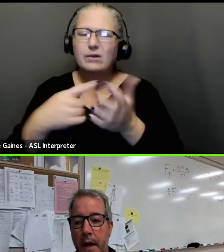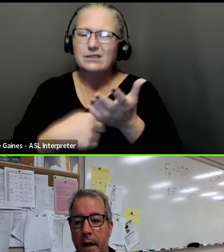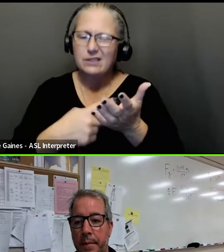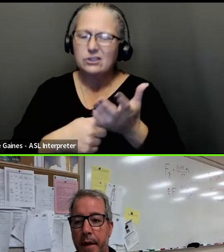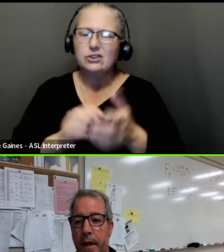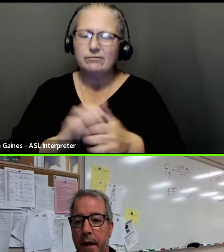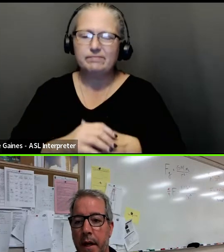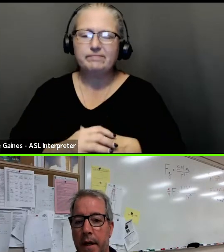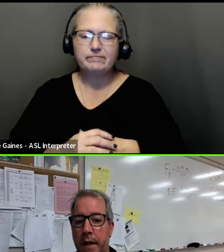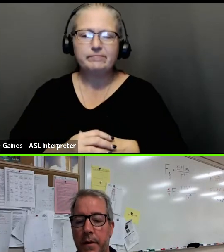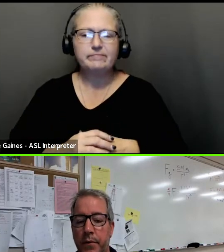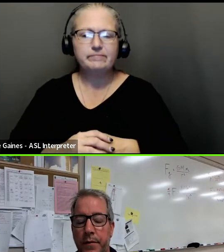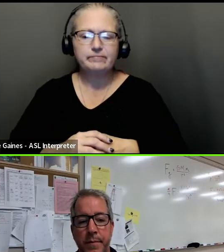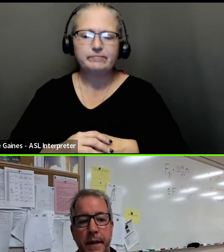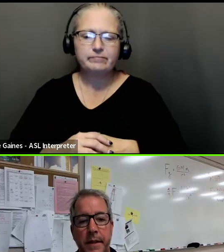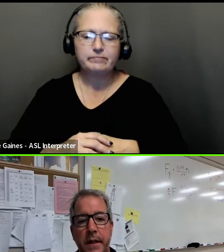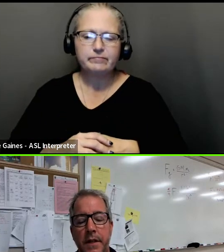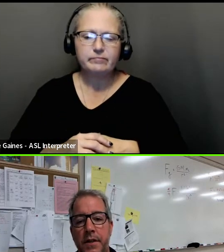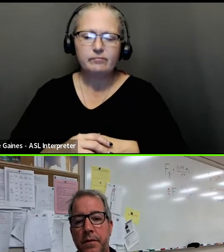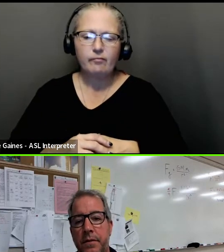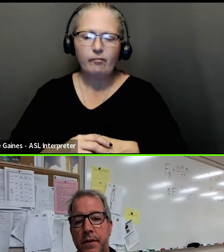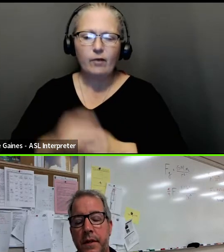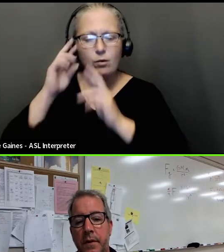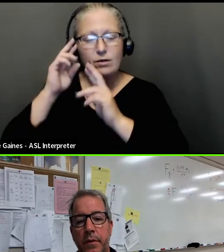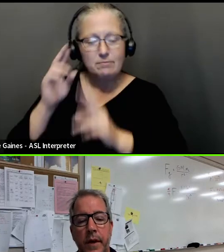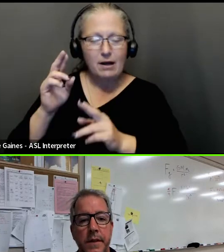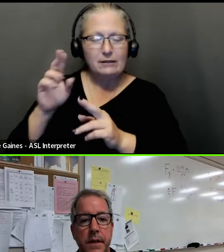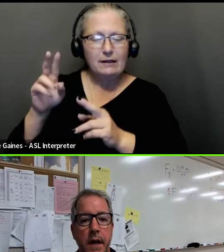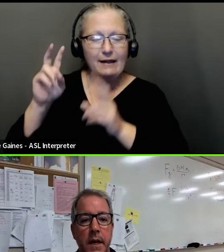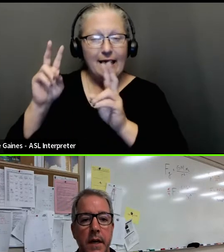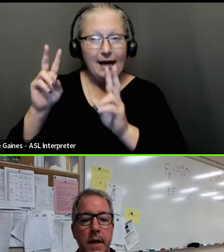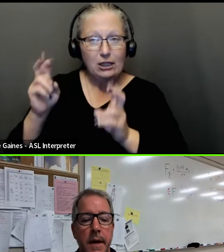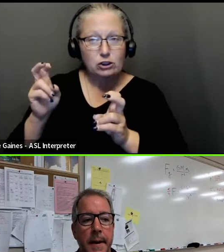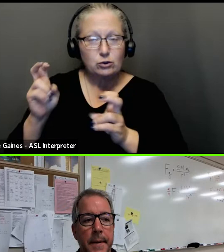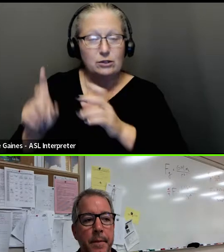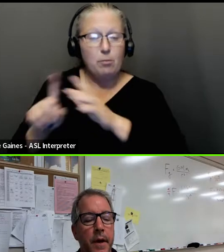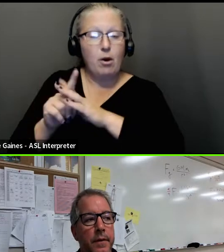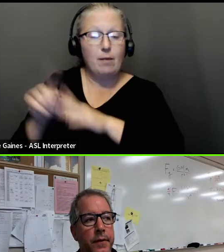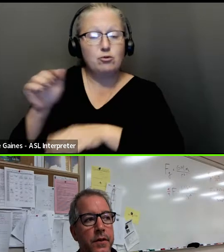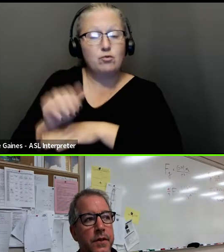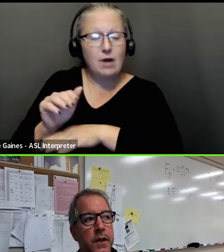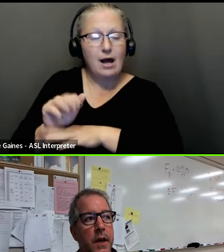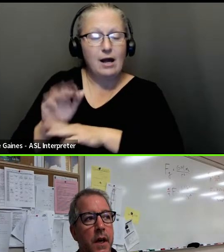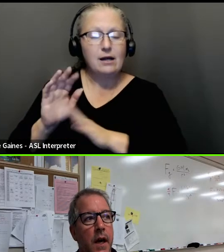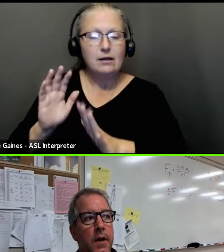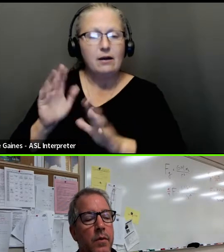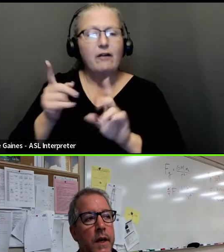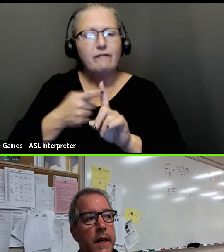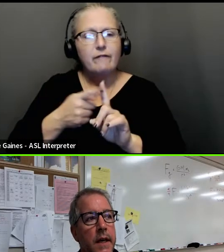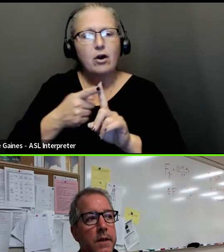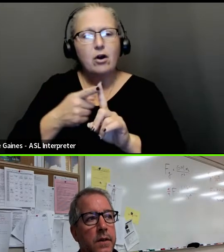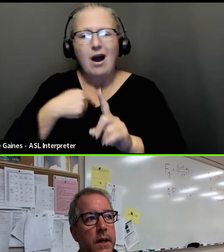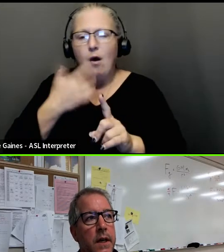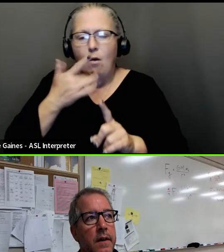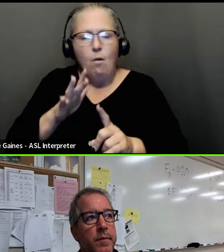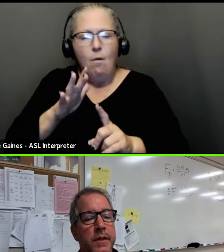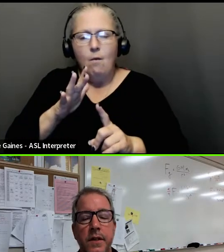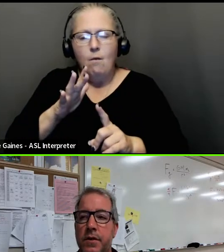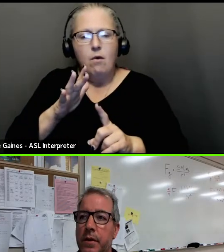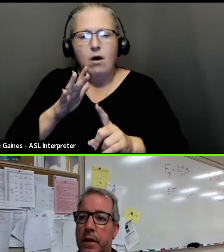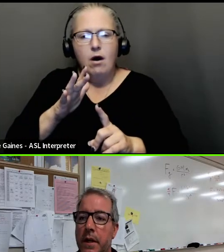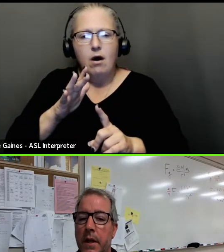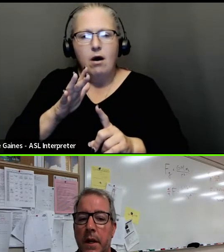With respect to the issues that were raised tonight, First, I don't want to get into any